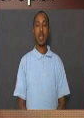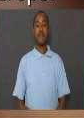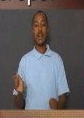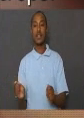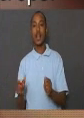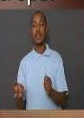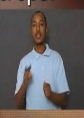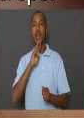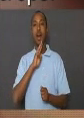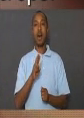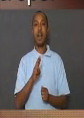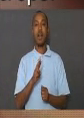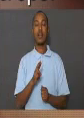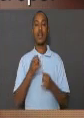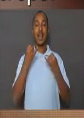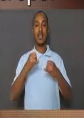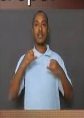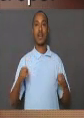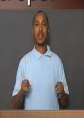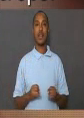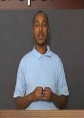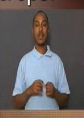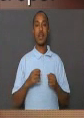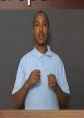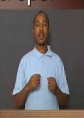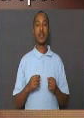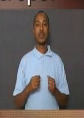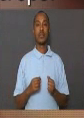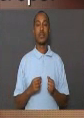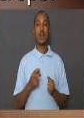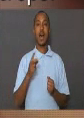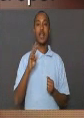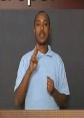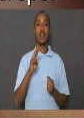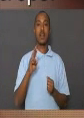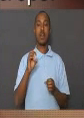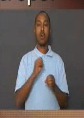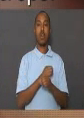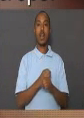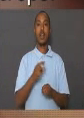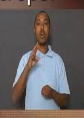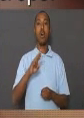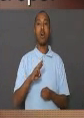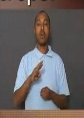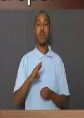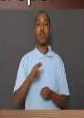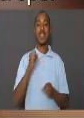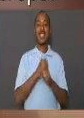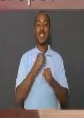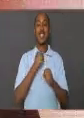Fertilizers are often classified as being either organic or